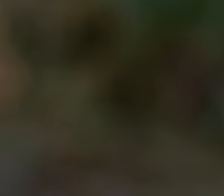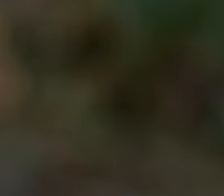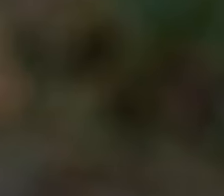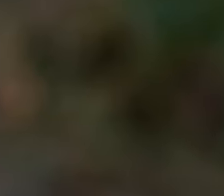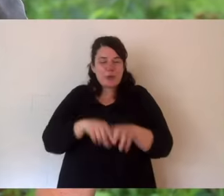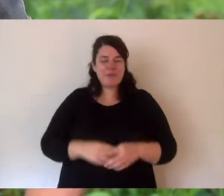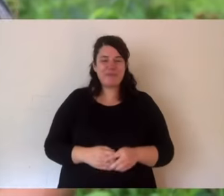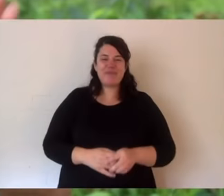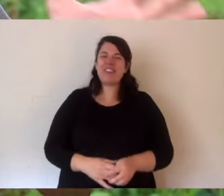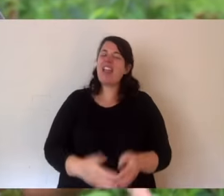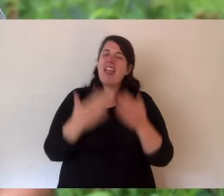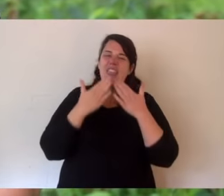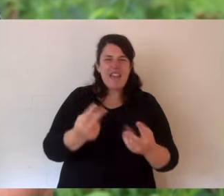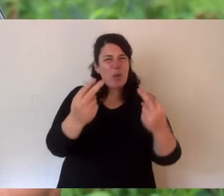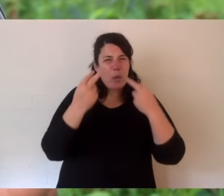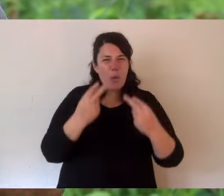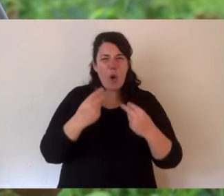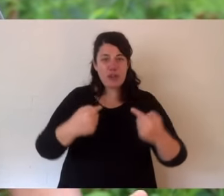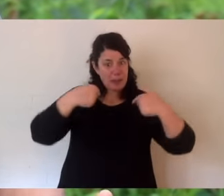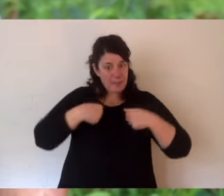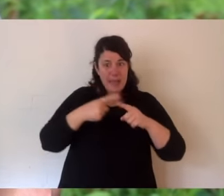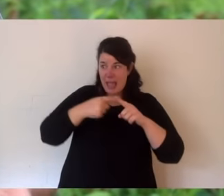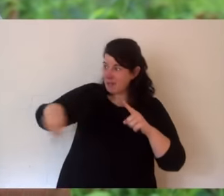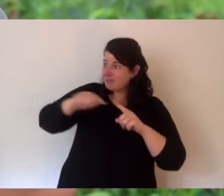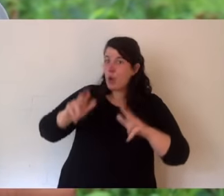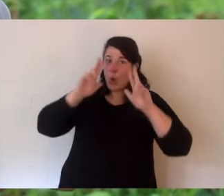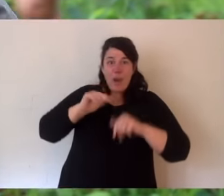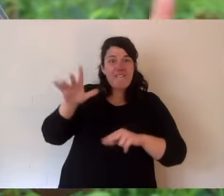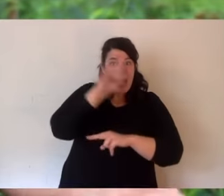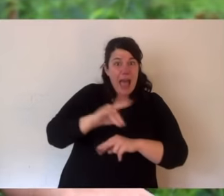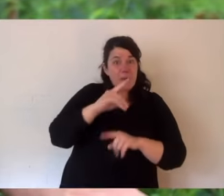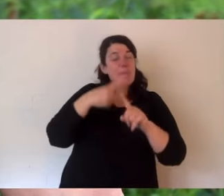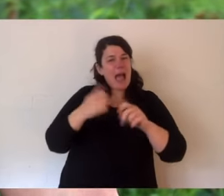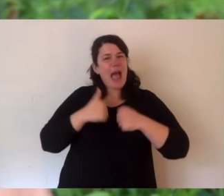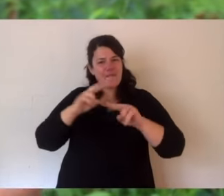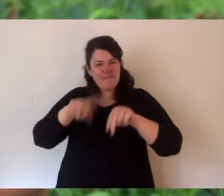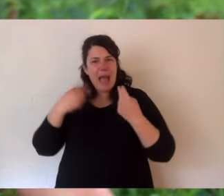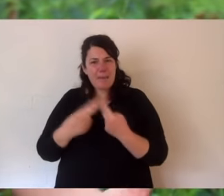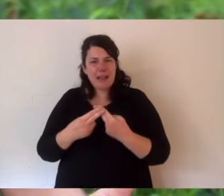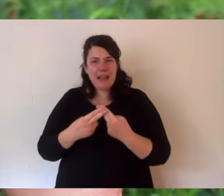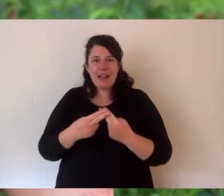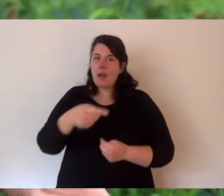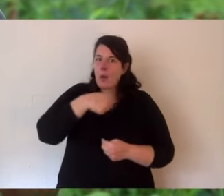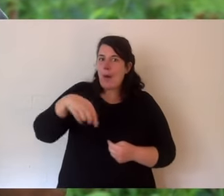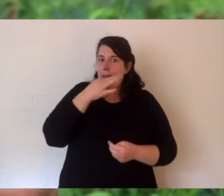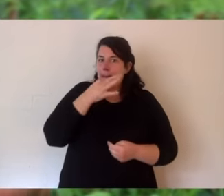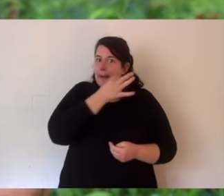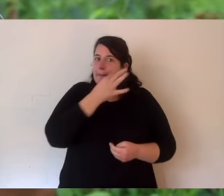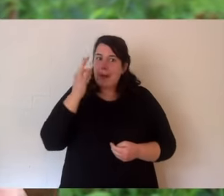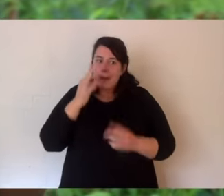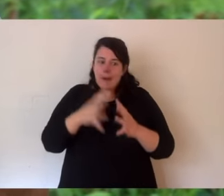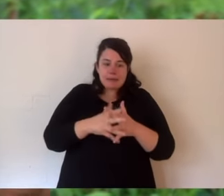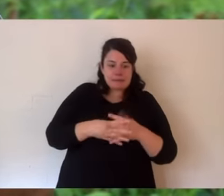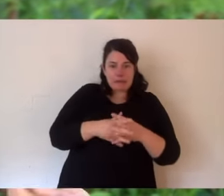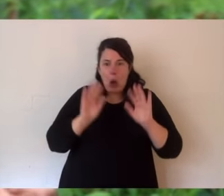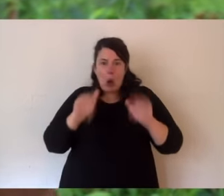same with my voice. Thanks for watching, everyone. Now, the keepers and I are looking after all of our animals and our families. But we all have a